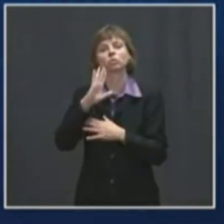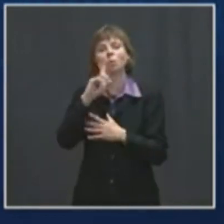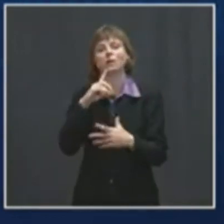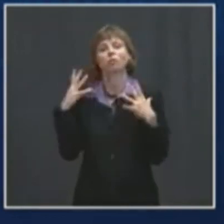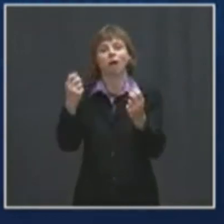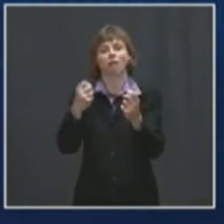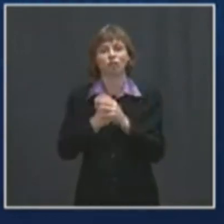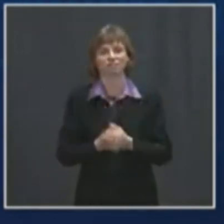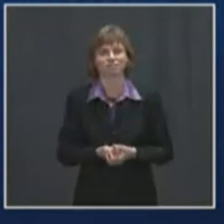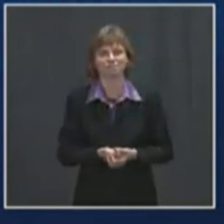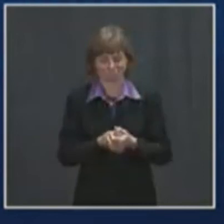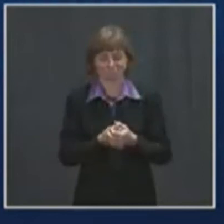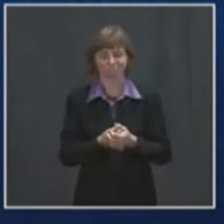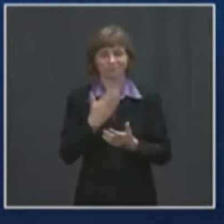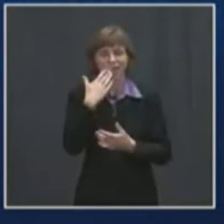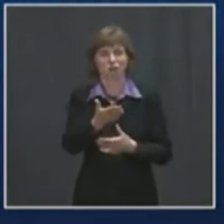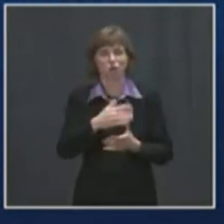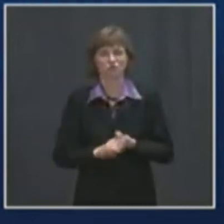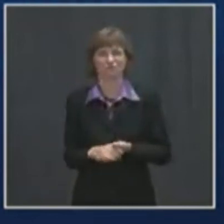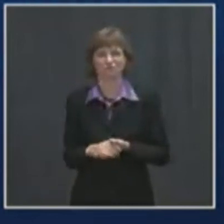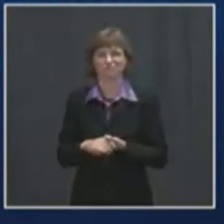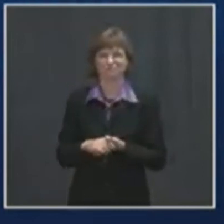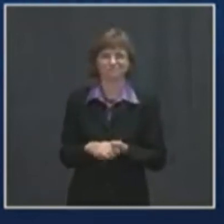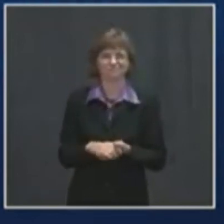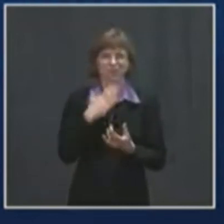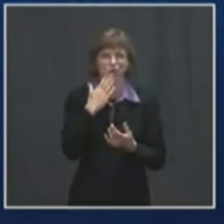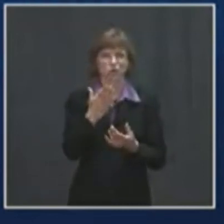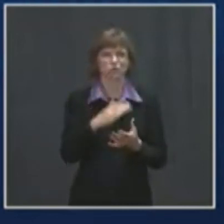you, Jared, so much. Thank you. Thank you.